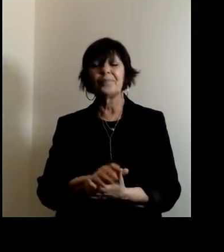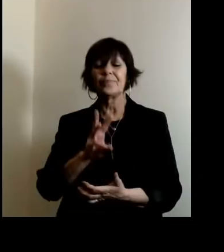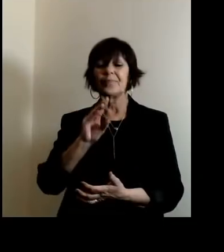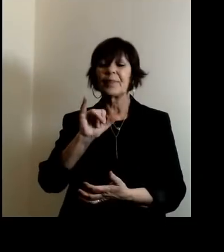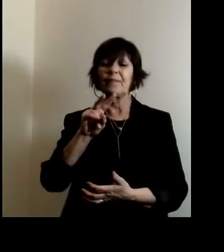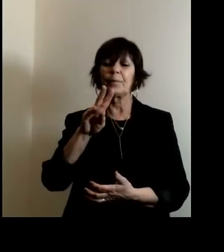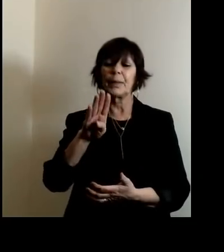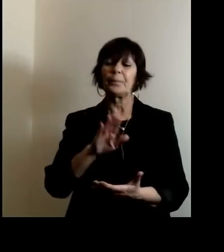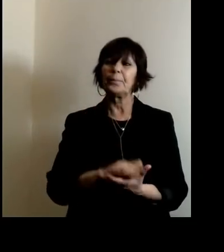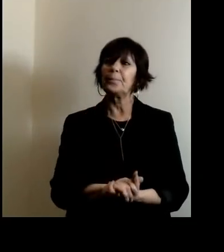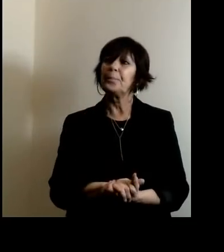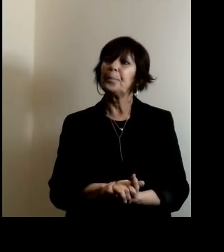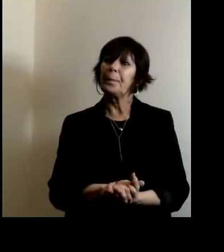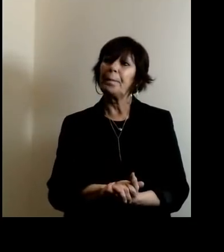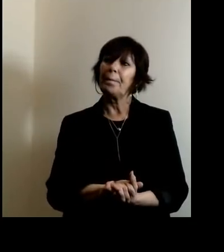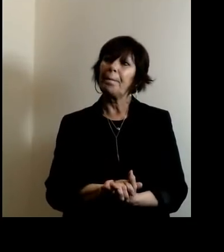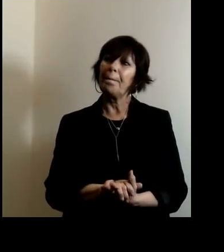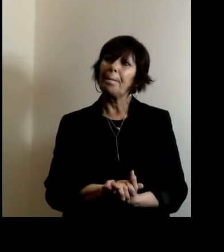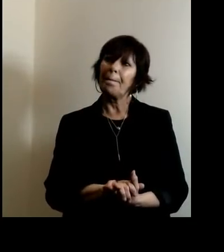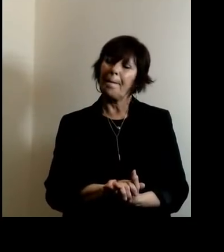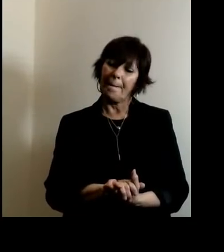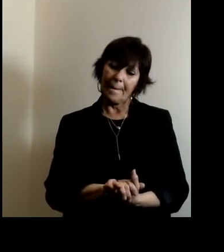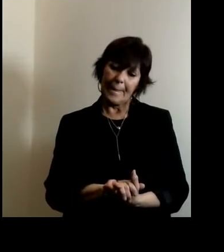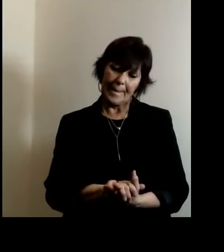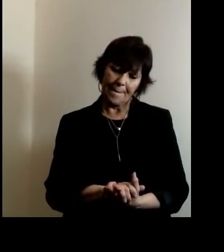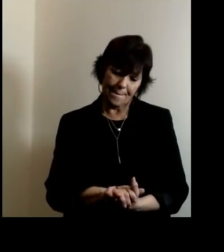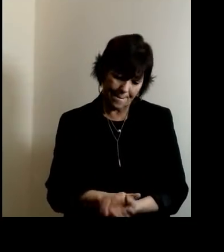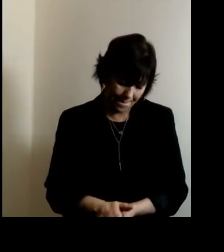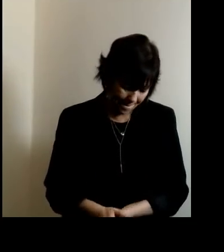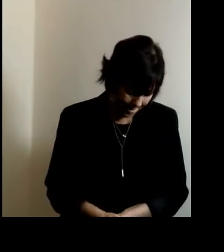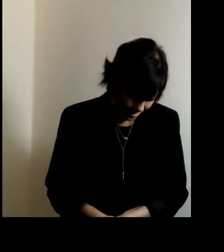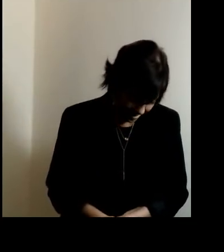WIVB Channel 4, Marley Tuskus or Dan Telvok?